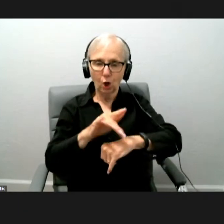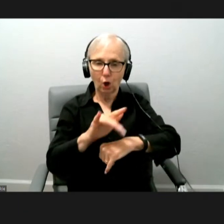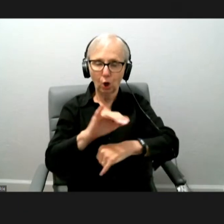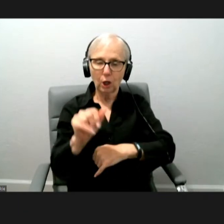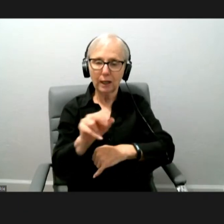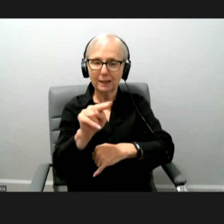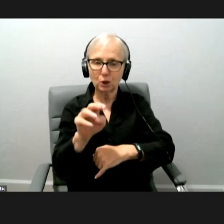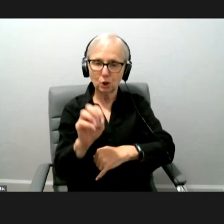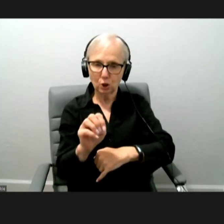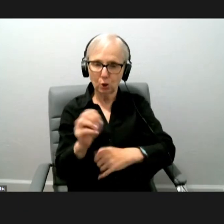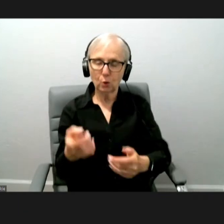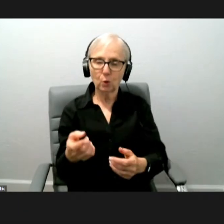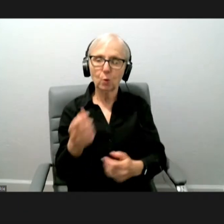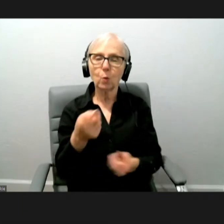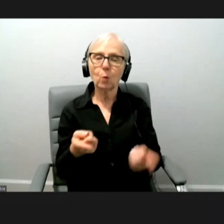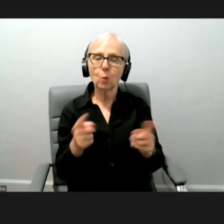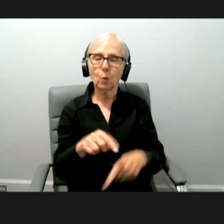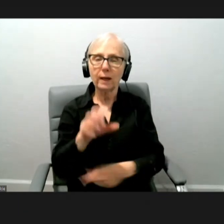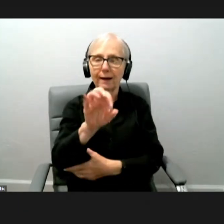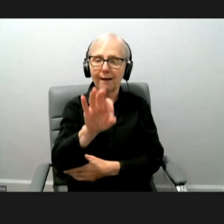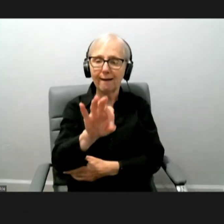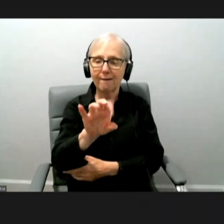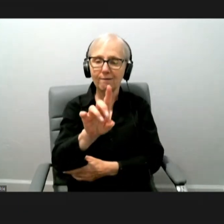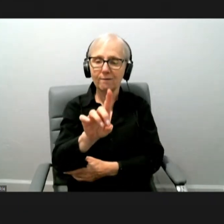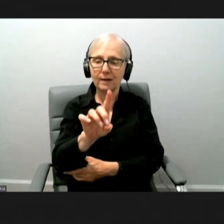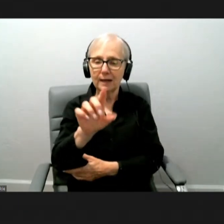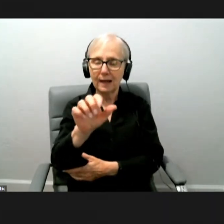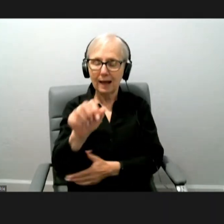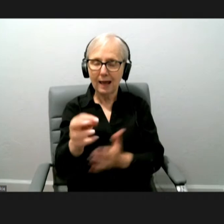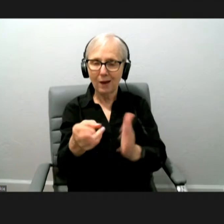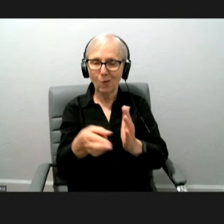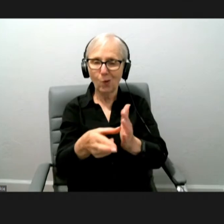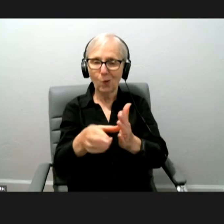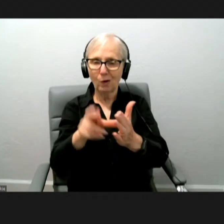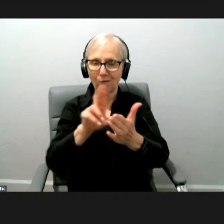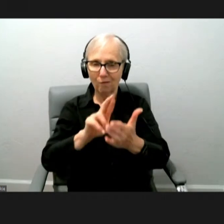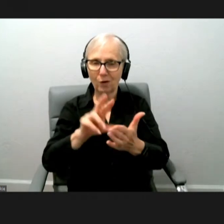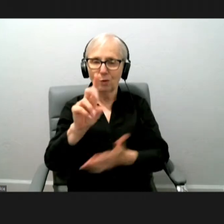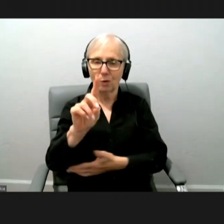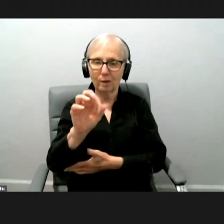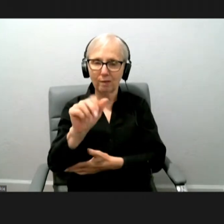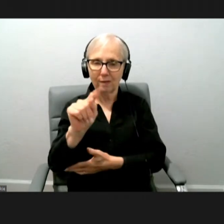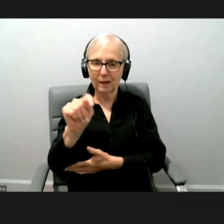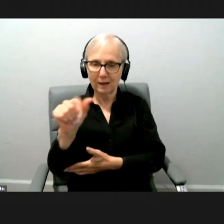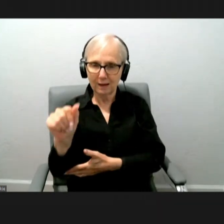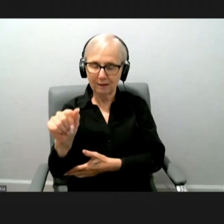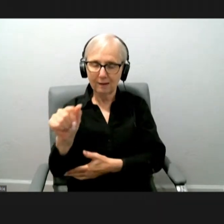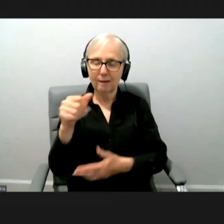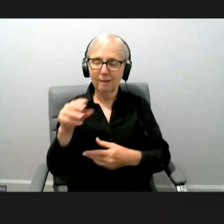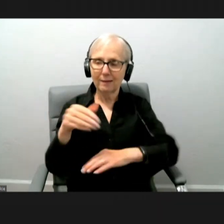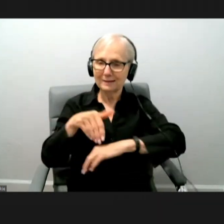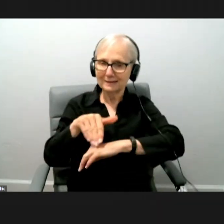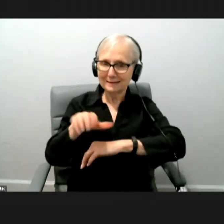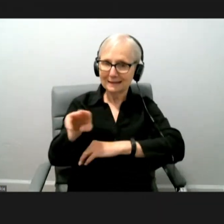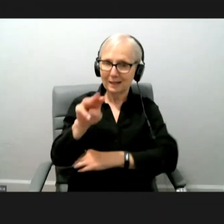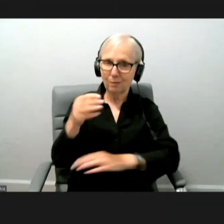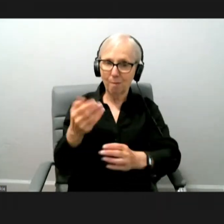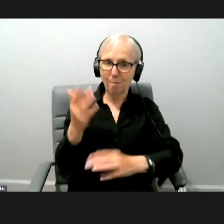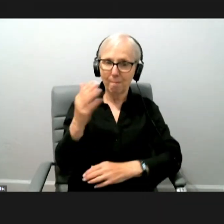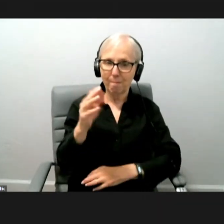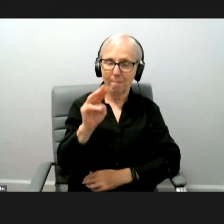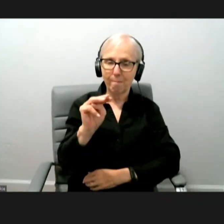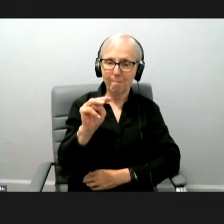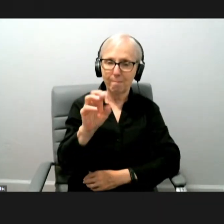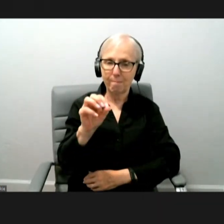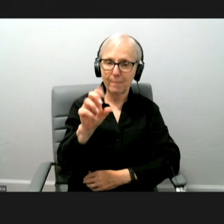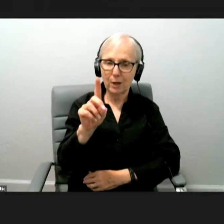is when the FDA will take up the issue of reviewing the data that the Moderna has submitted for